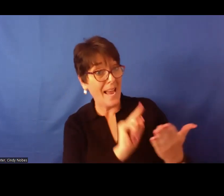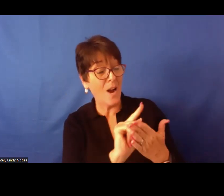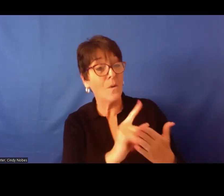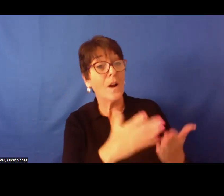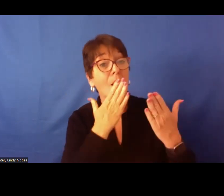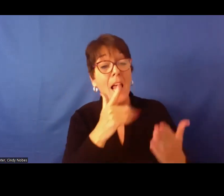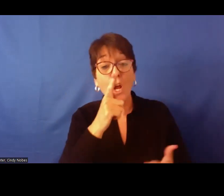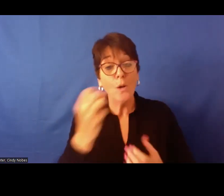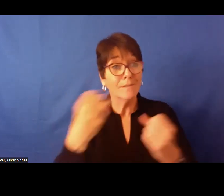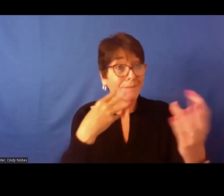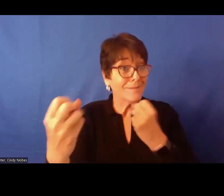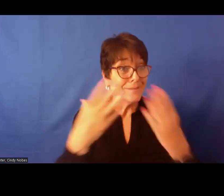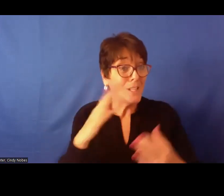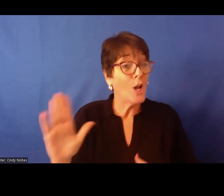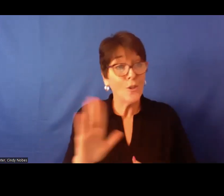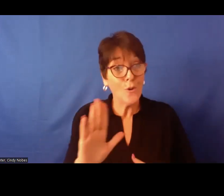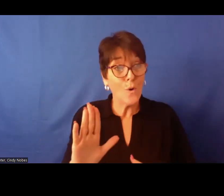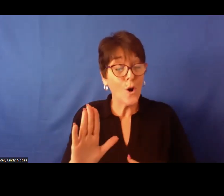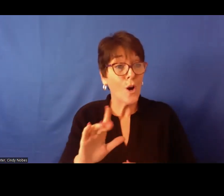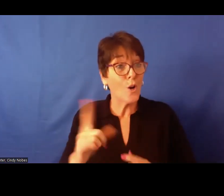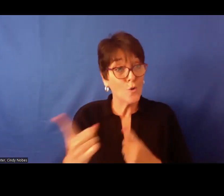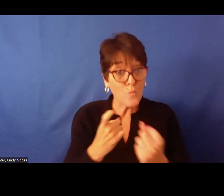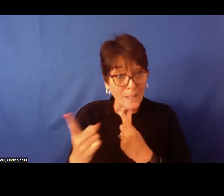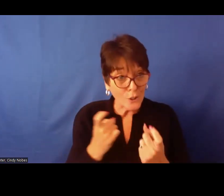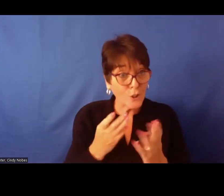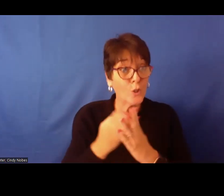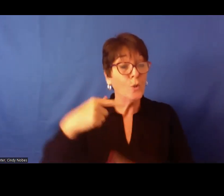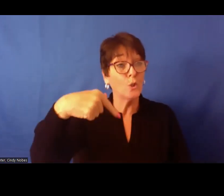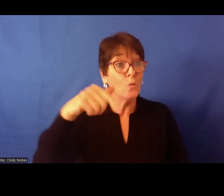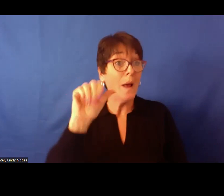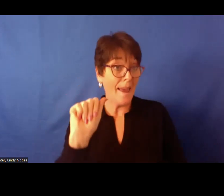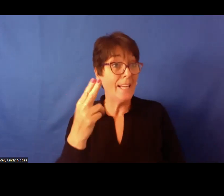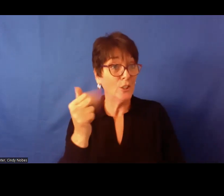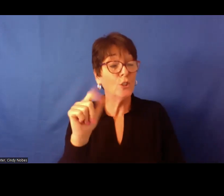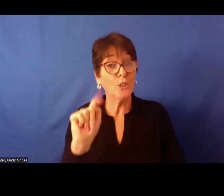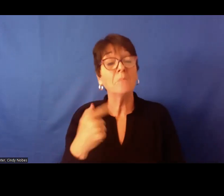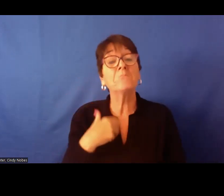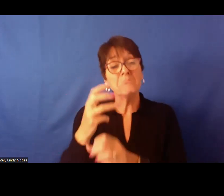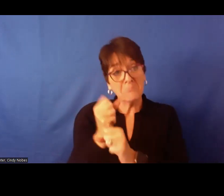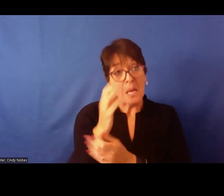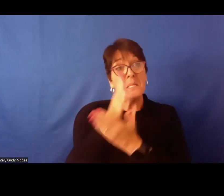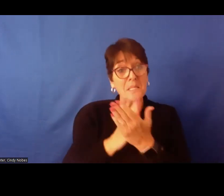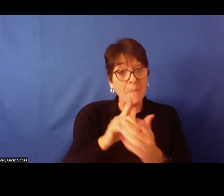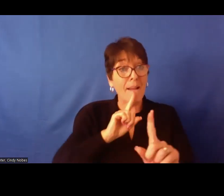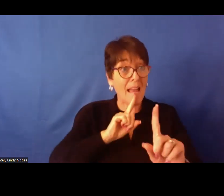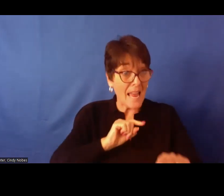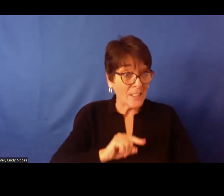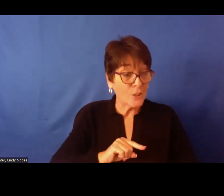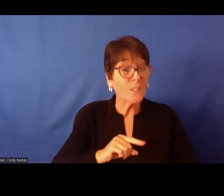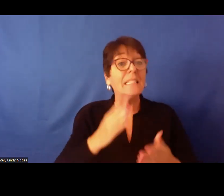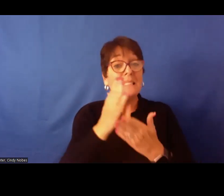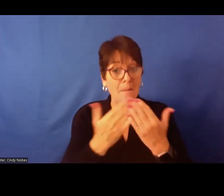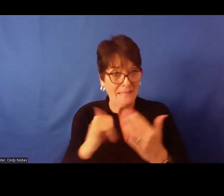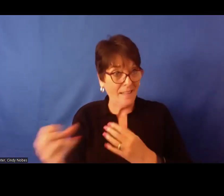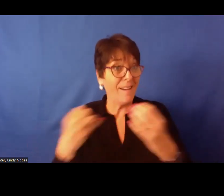have been submitting your questions through the Q&A chat box. We have gotten some of those answered and others are still coming